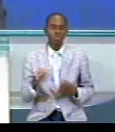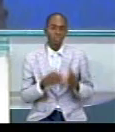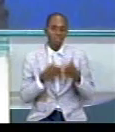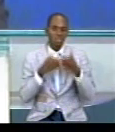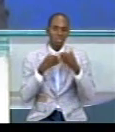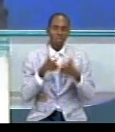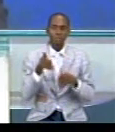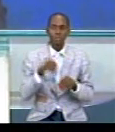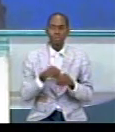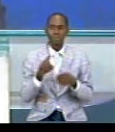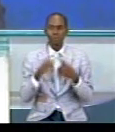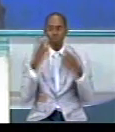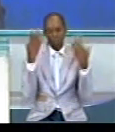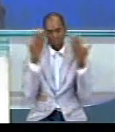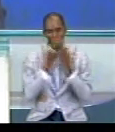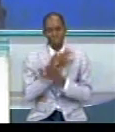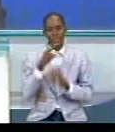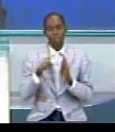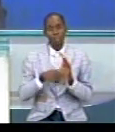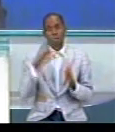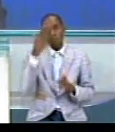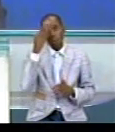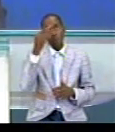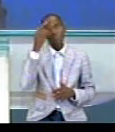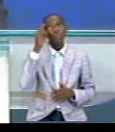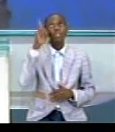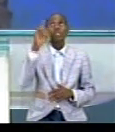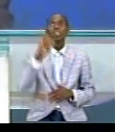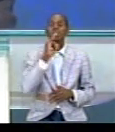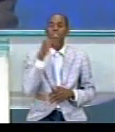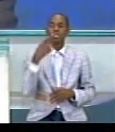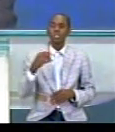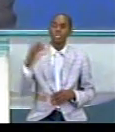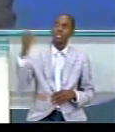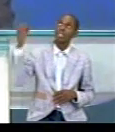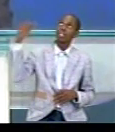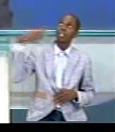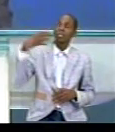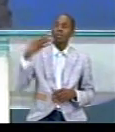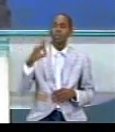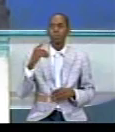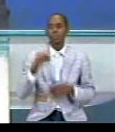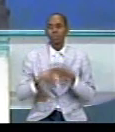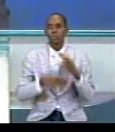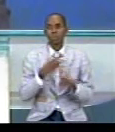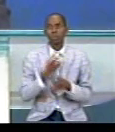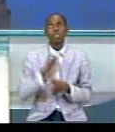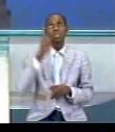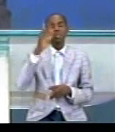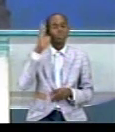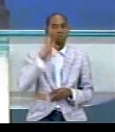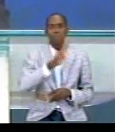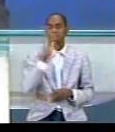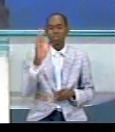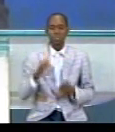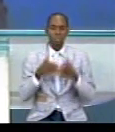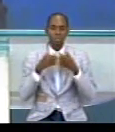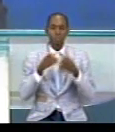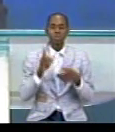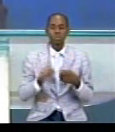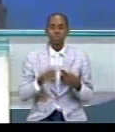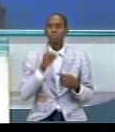He's the light of the world. He will never lead you into righteousness. He is